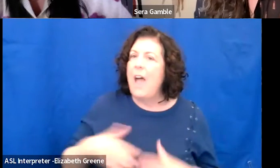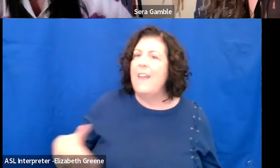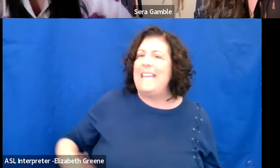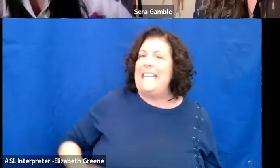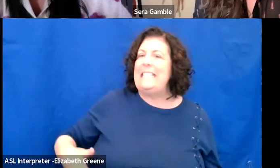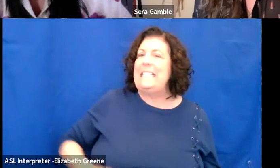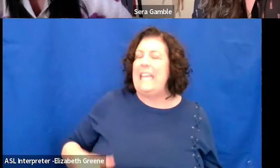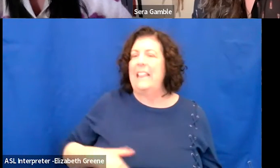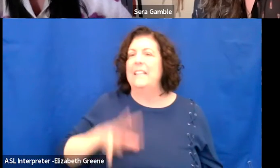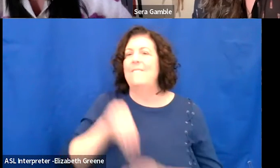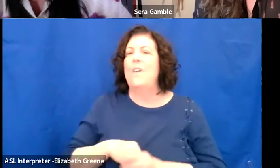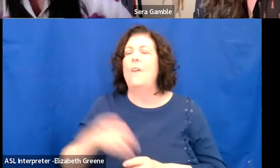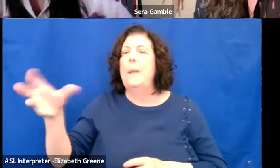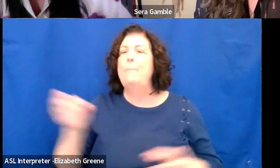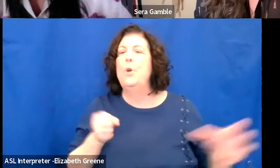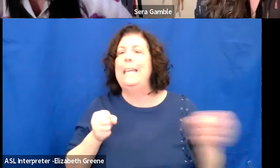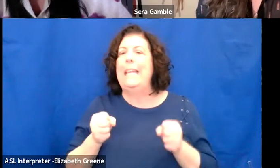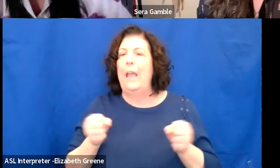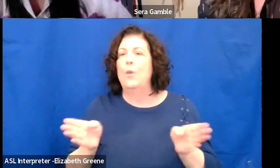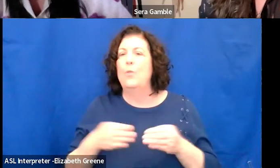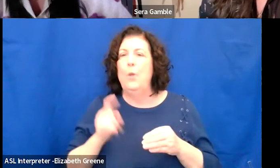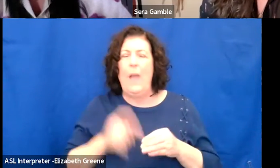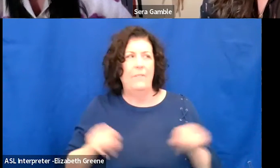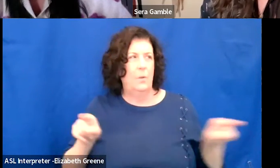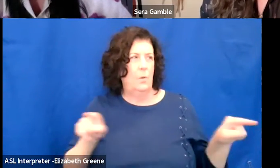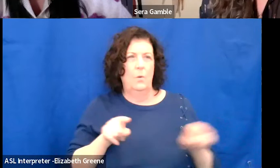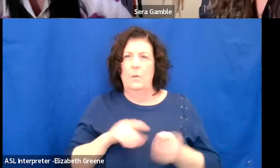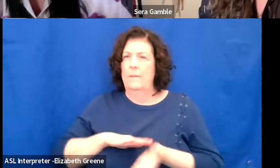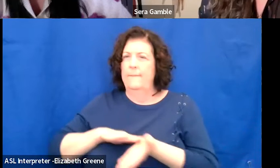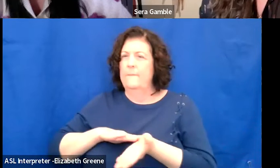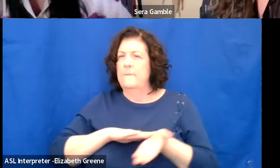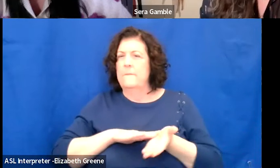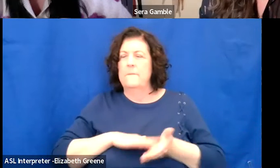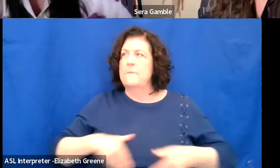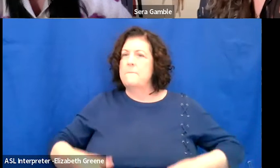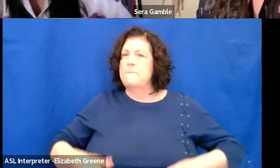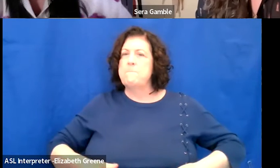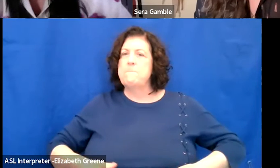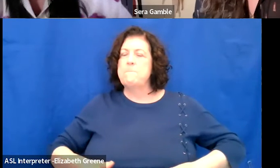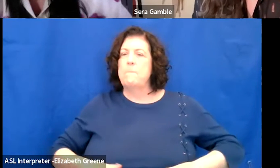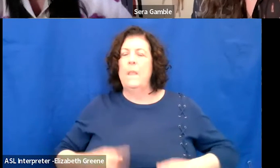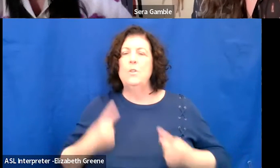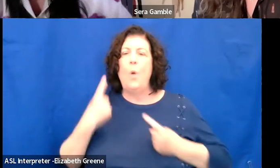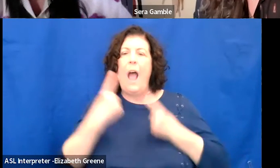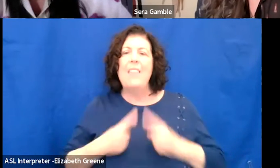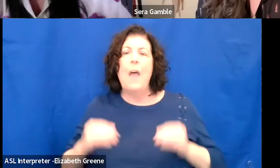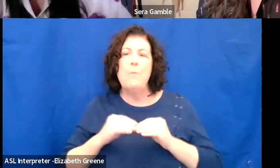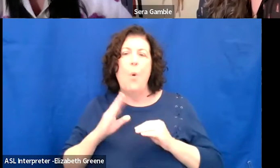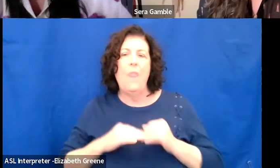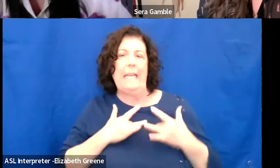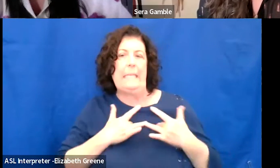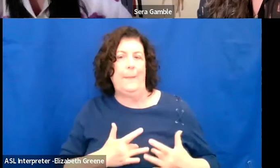You have to really think about how the pieces are going to work together. I thought more than I usually do about experience level,